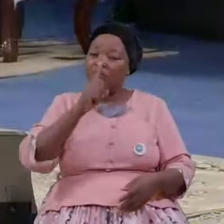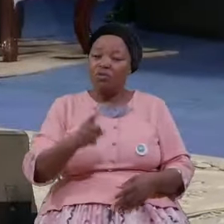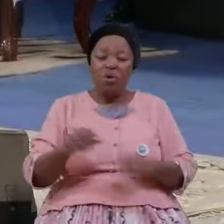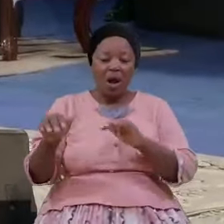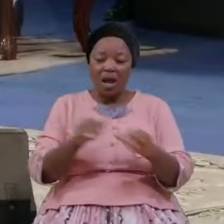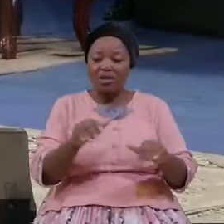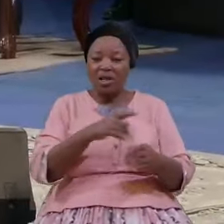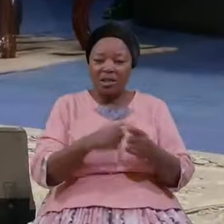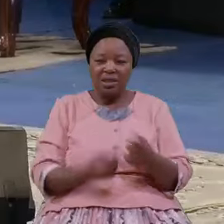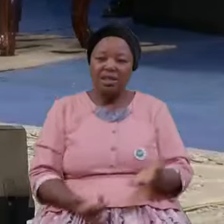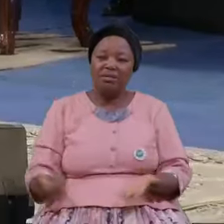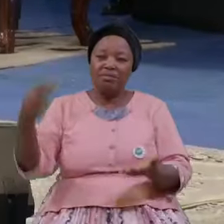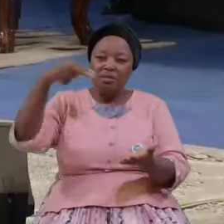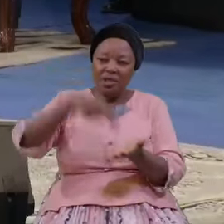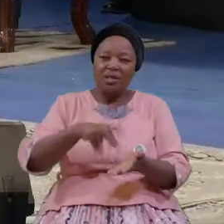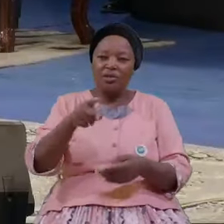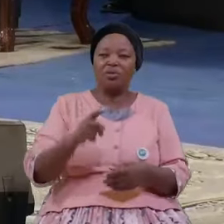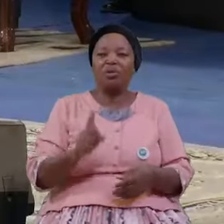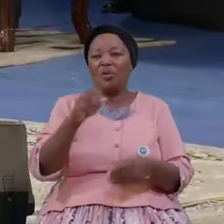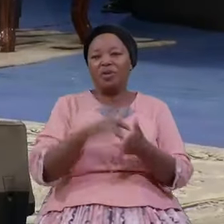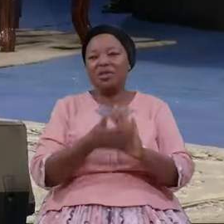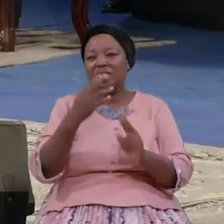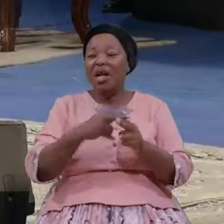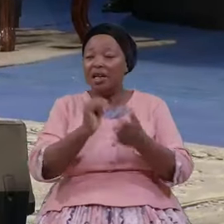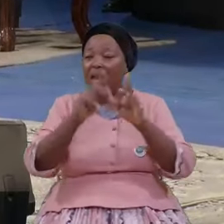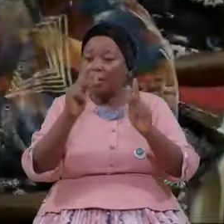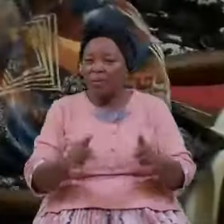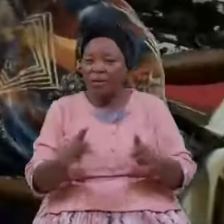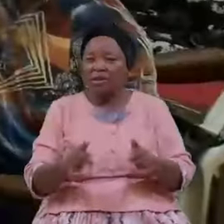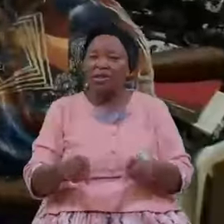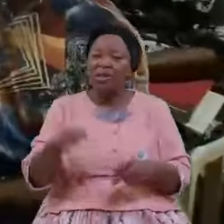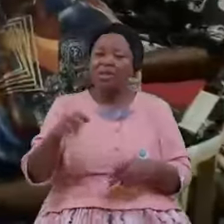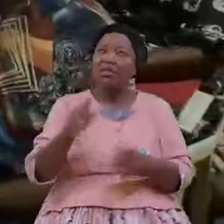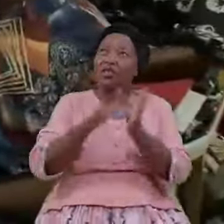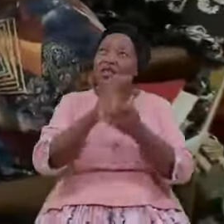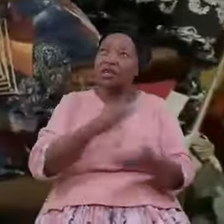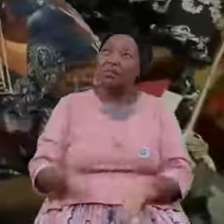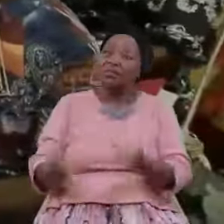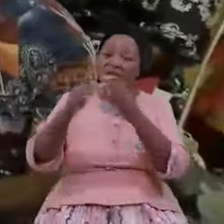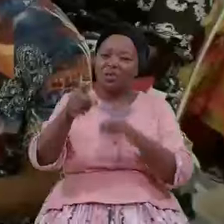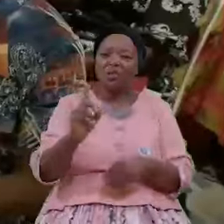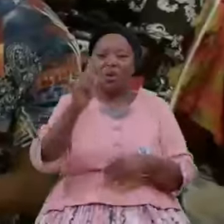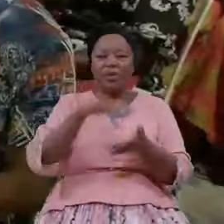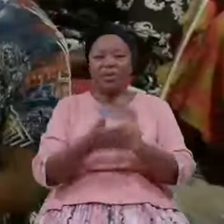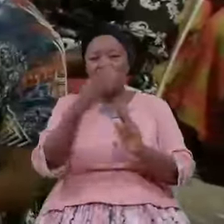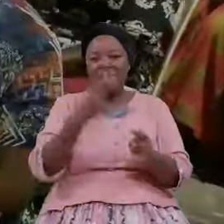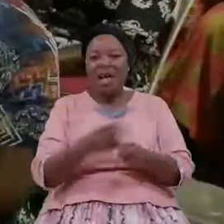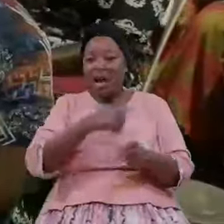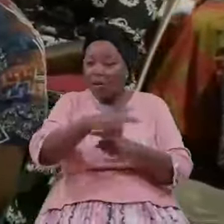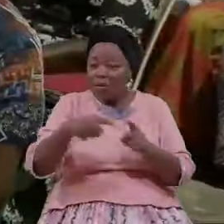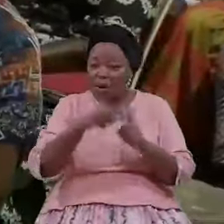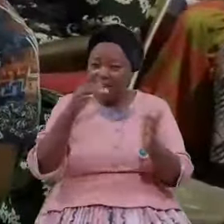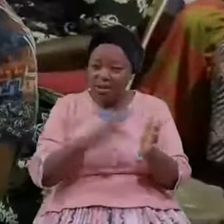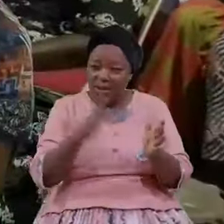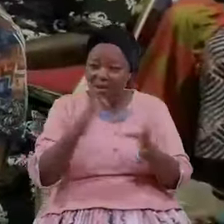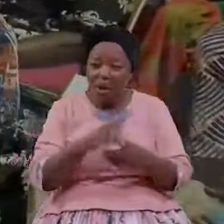up. That person there, he'll raise you up. And when Jesus visits